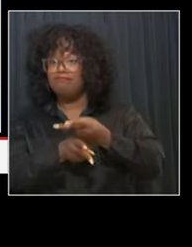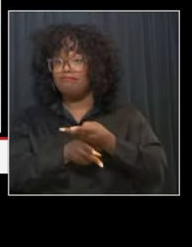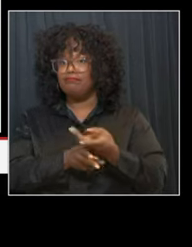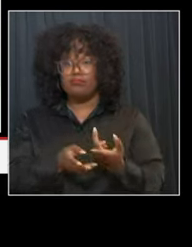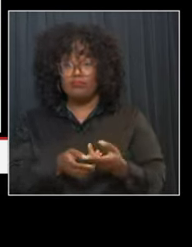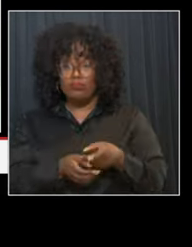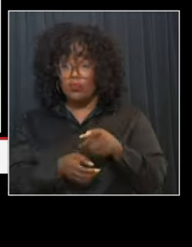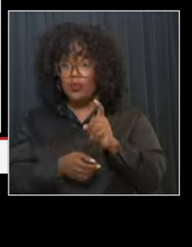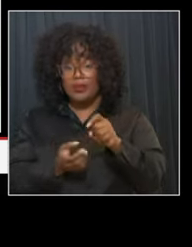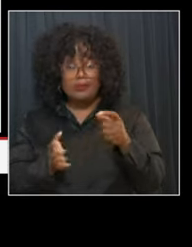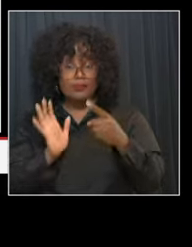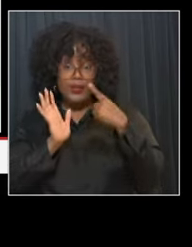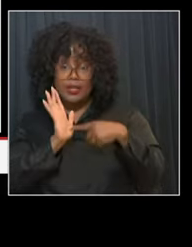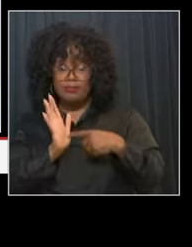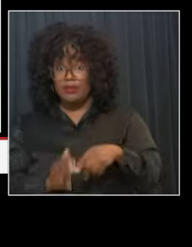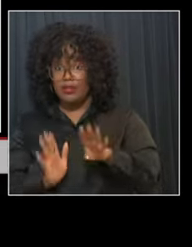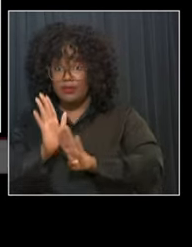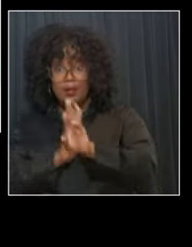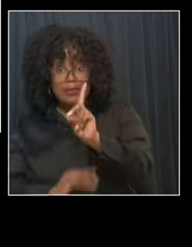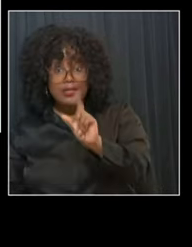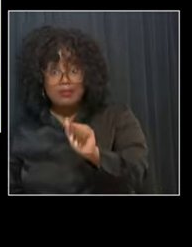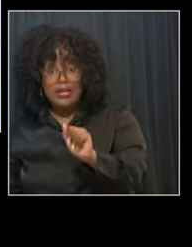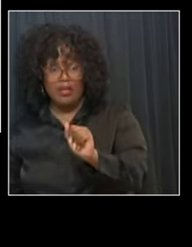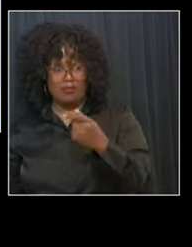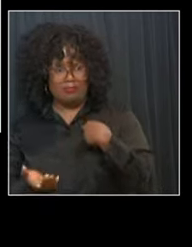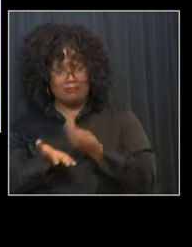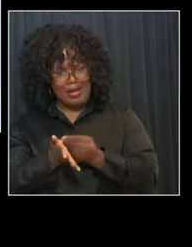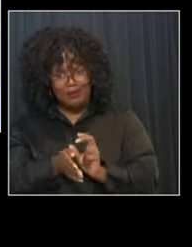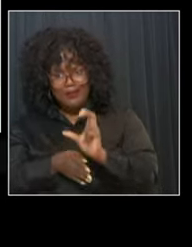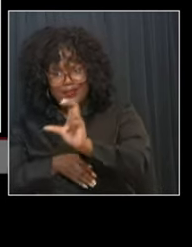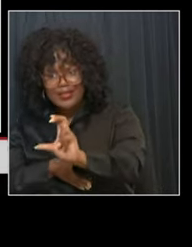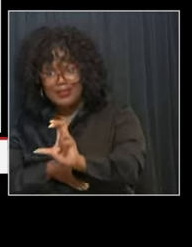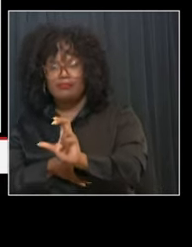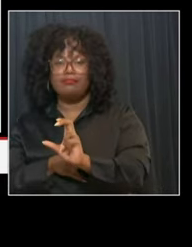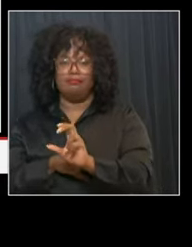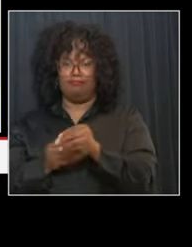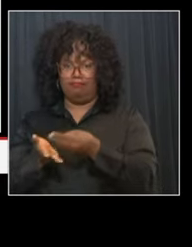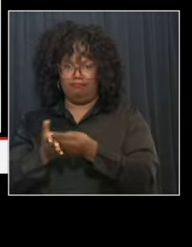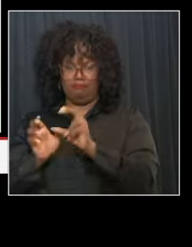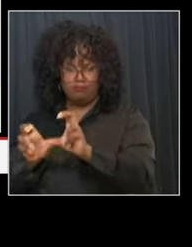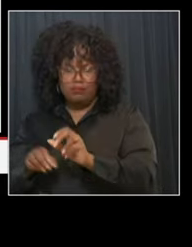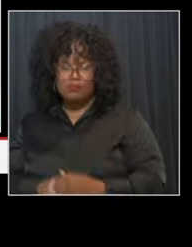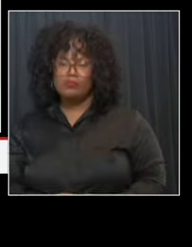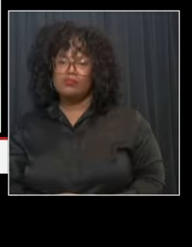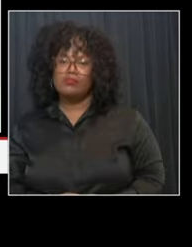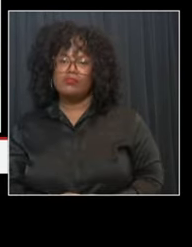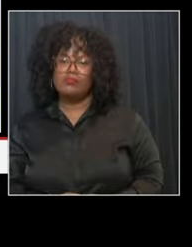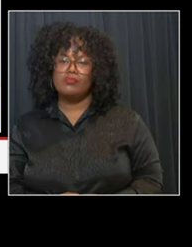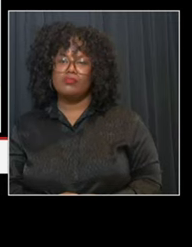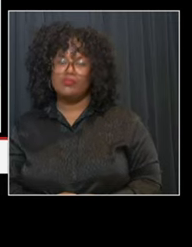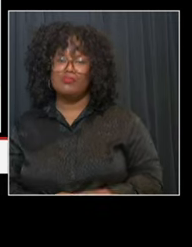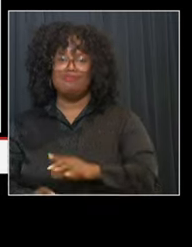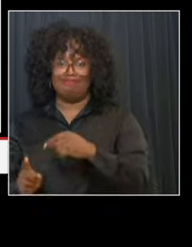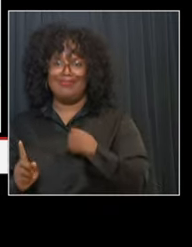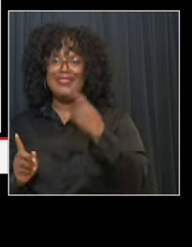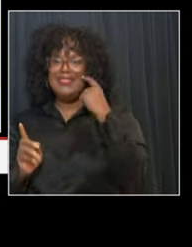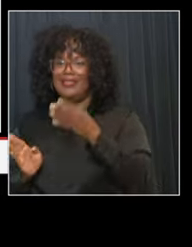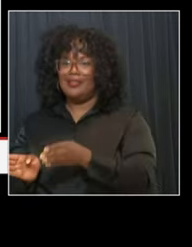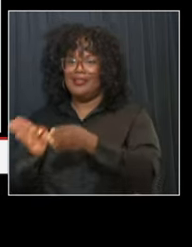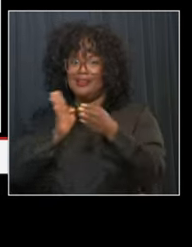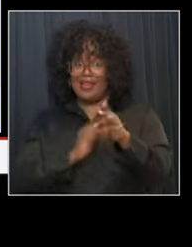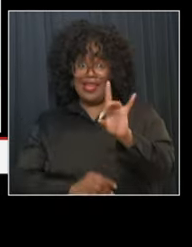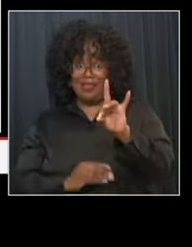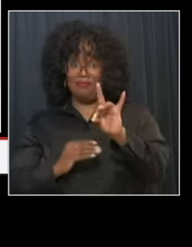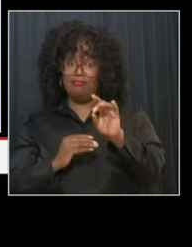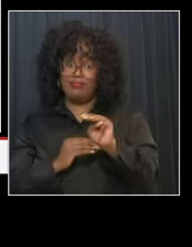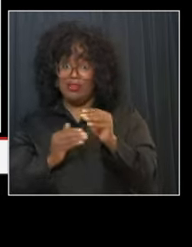major adjustment to the dental rate. Frankly, hadn't been adjusted in years, and there's an $8 million increase in the budget for that.